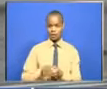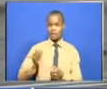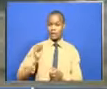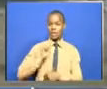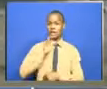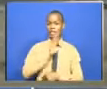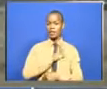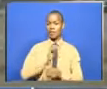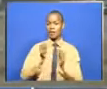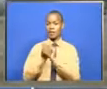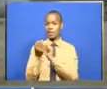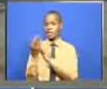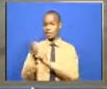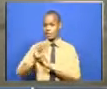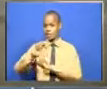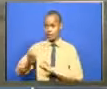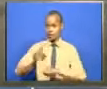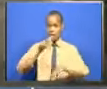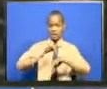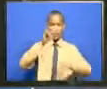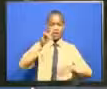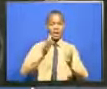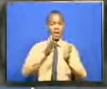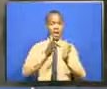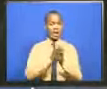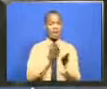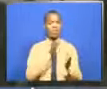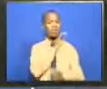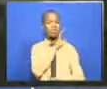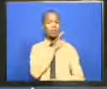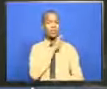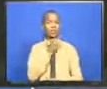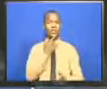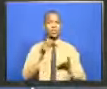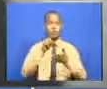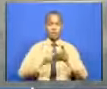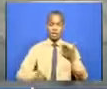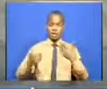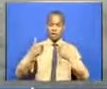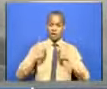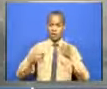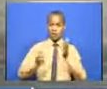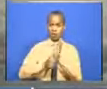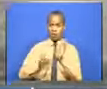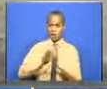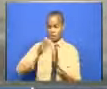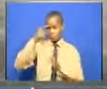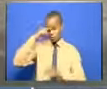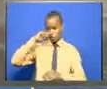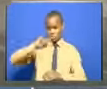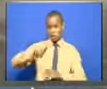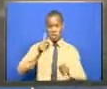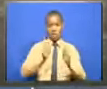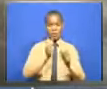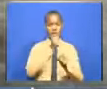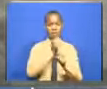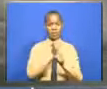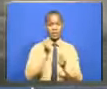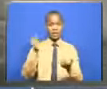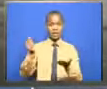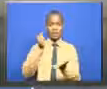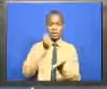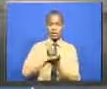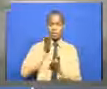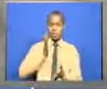has been criticized by staff and MPs who claim the airline has been following a fire and rehire policy, which left some employees facing